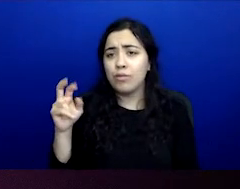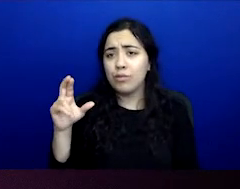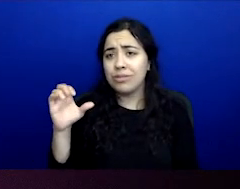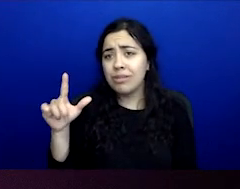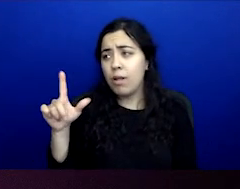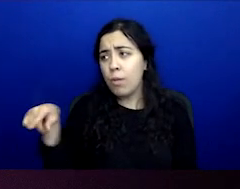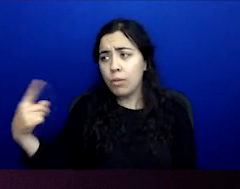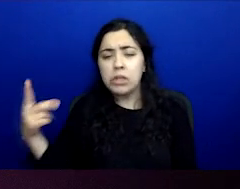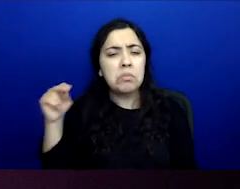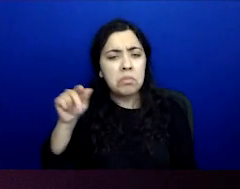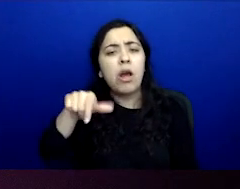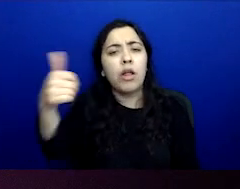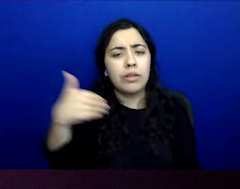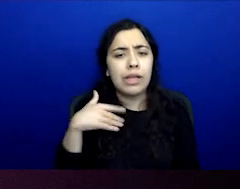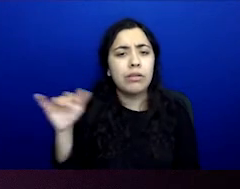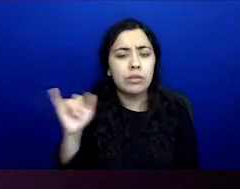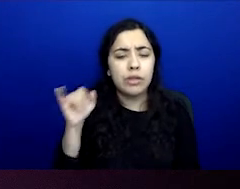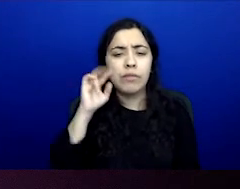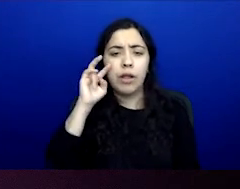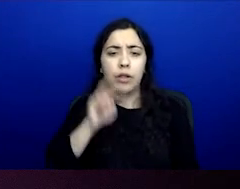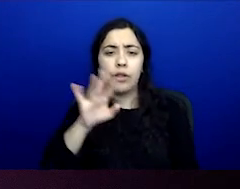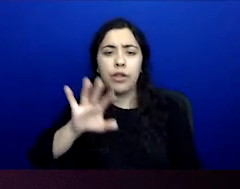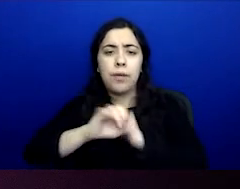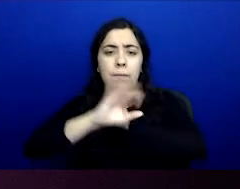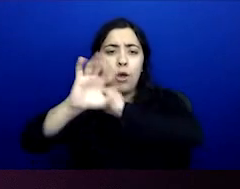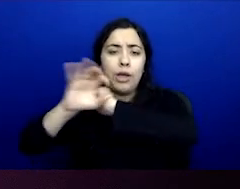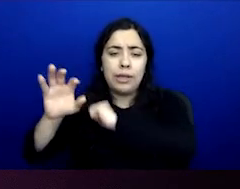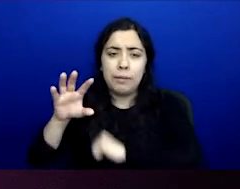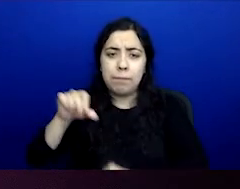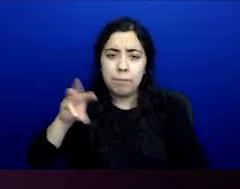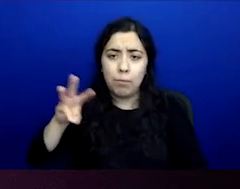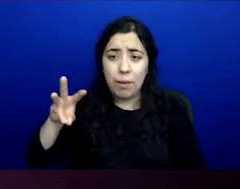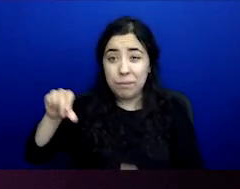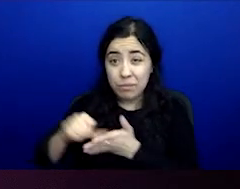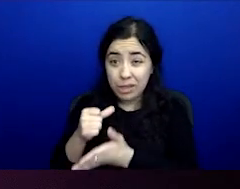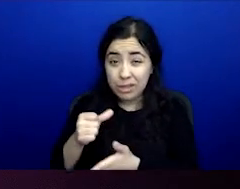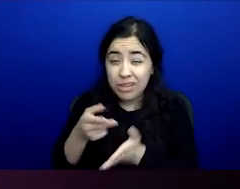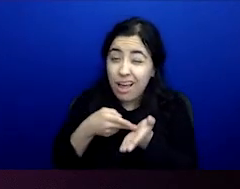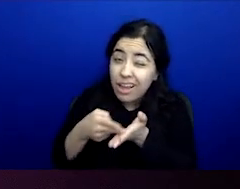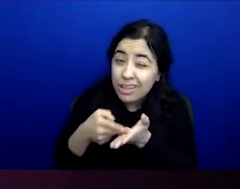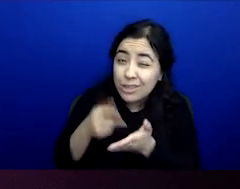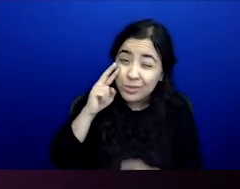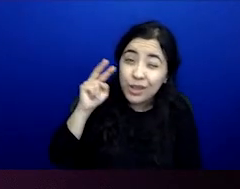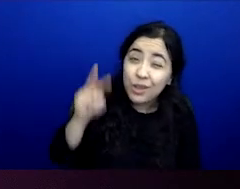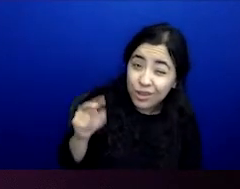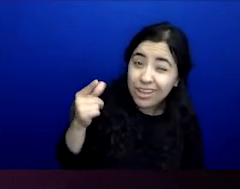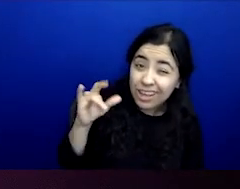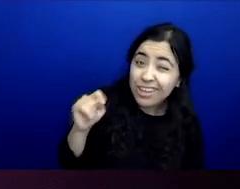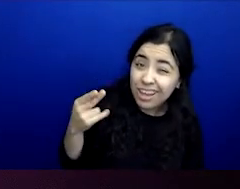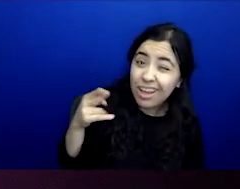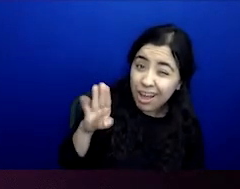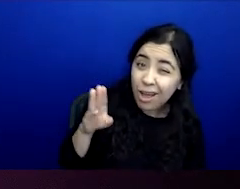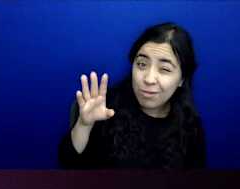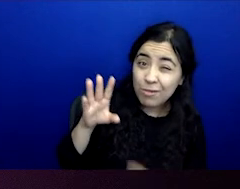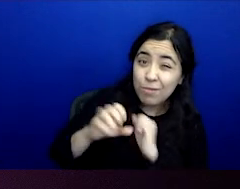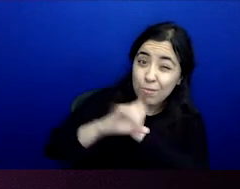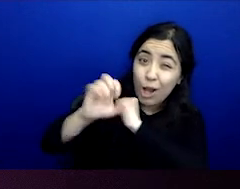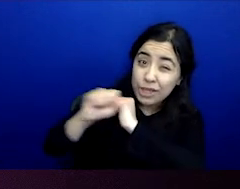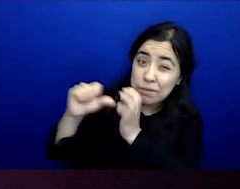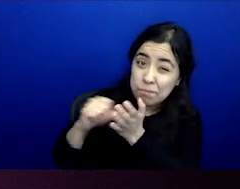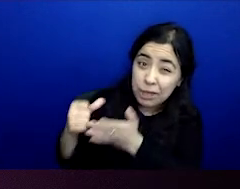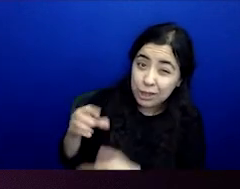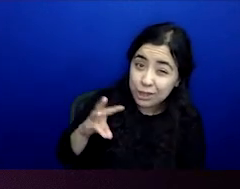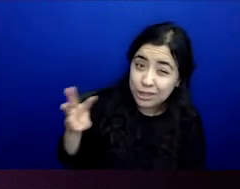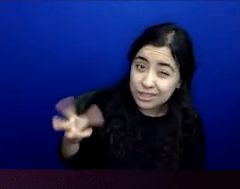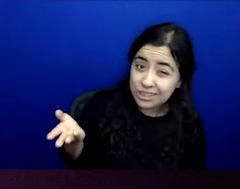If I'm looking at their marketing pages, which, to be honest, how often do we look at the GitHub marketing pages? Not that often. But if I am looking